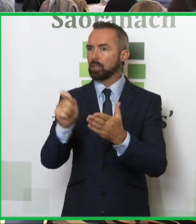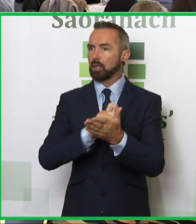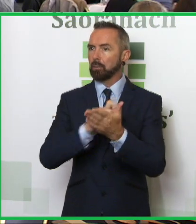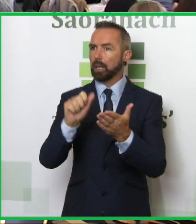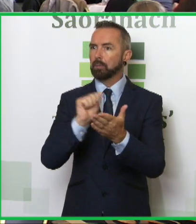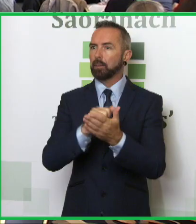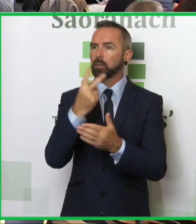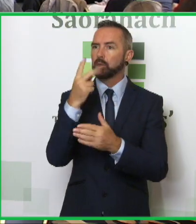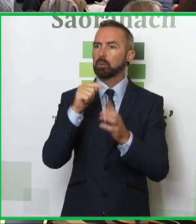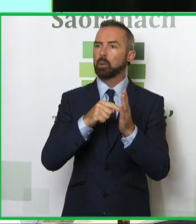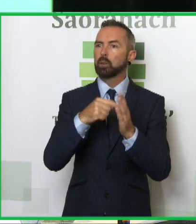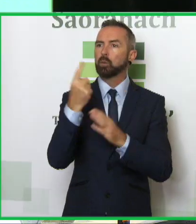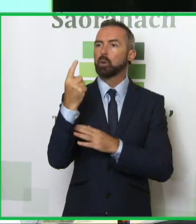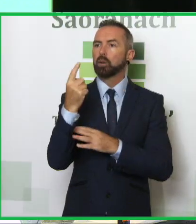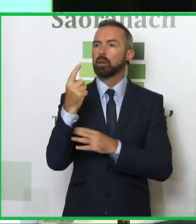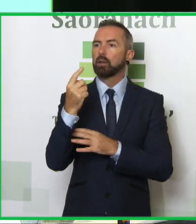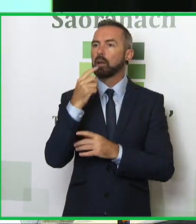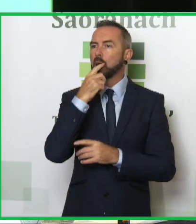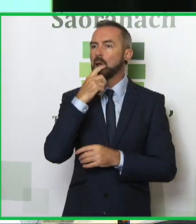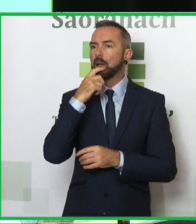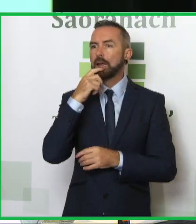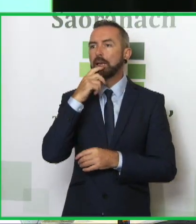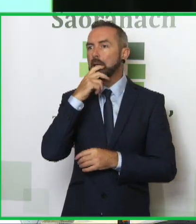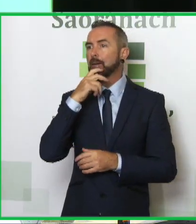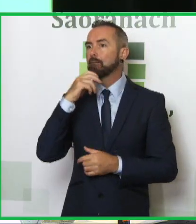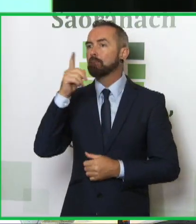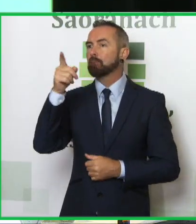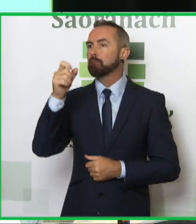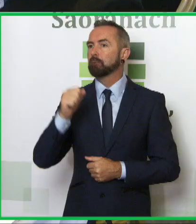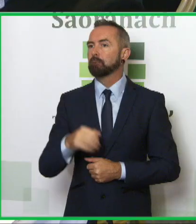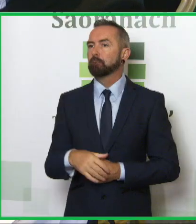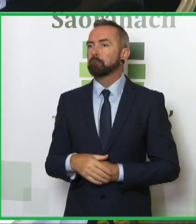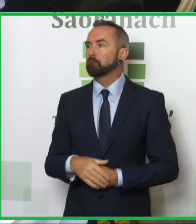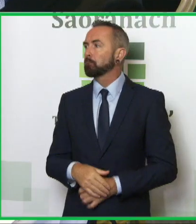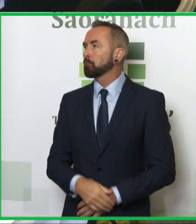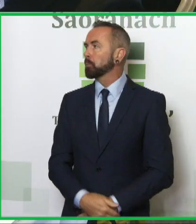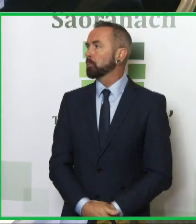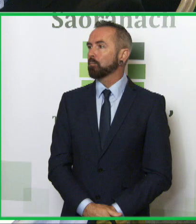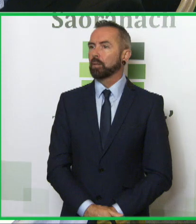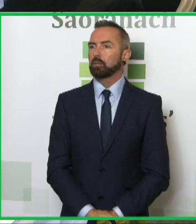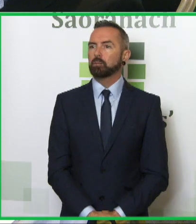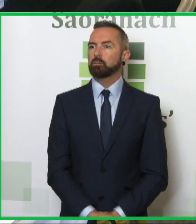2.1, and it's the status quo. I might just ask Kieran to clarify, and we go to the ballot. Do you want to clarify that?